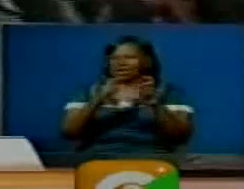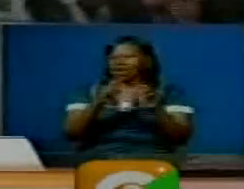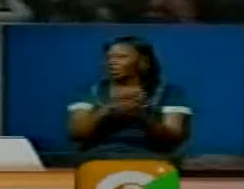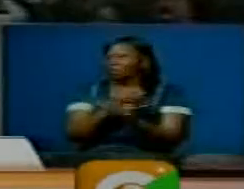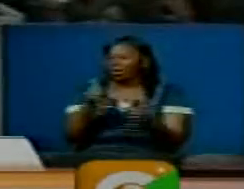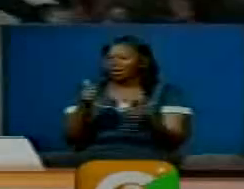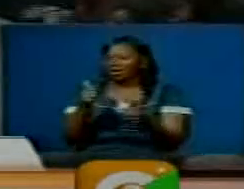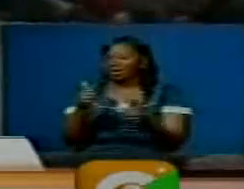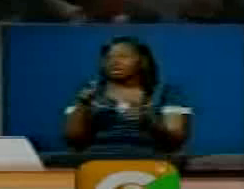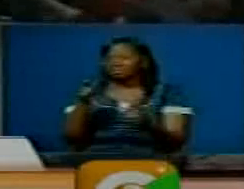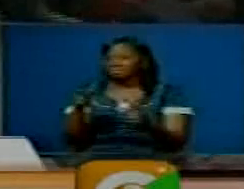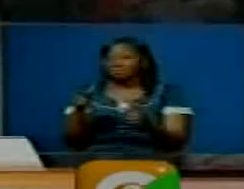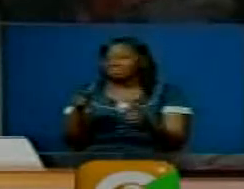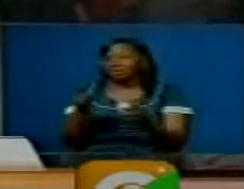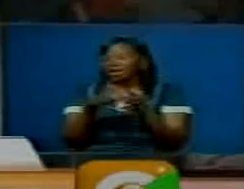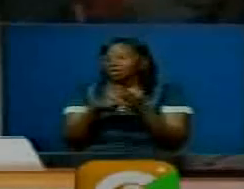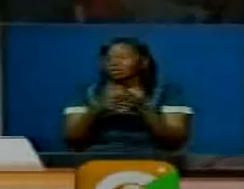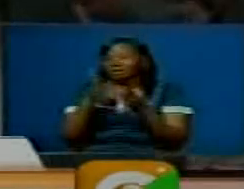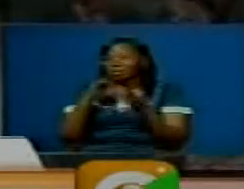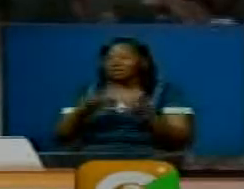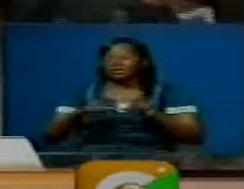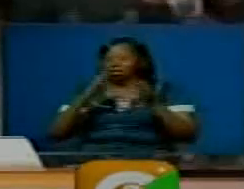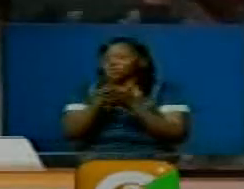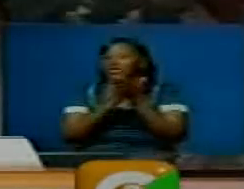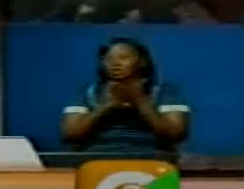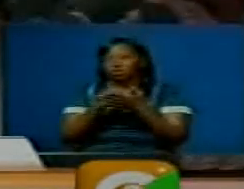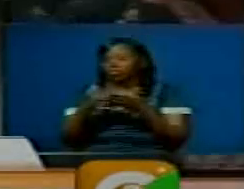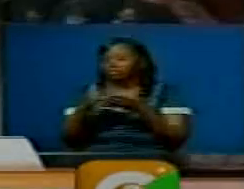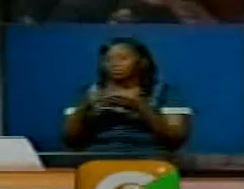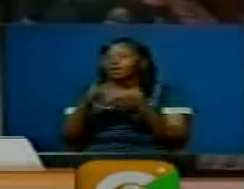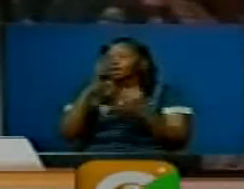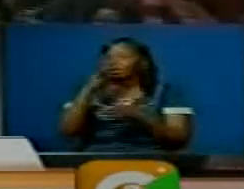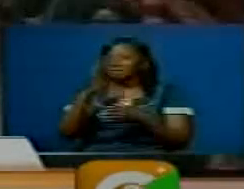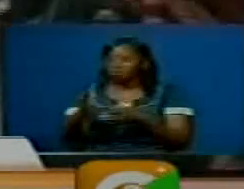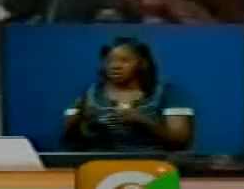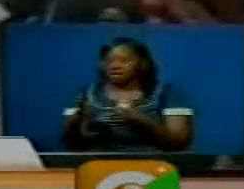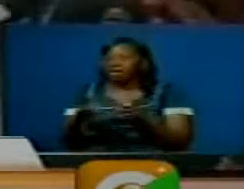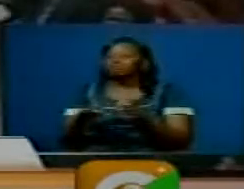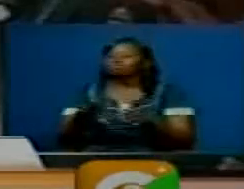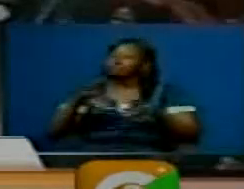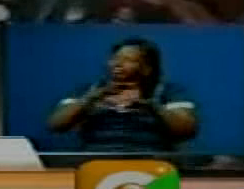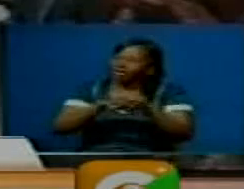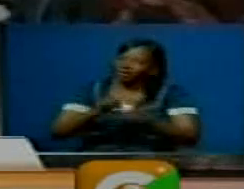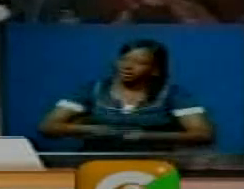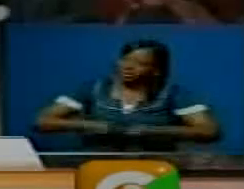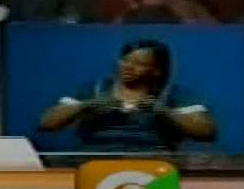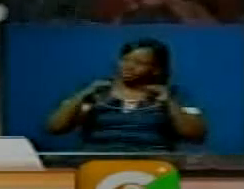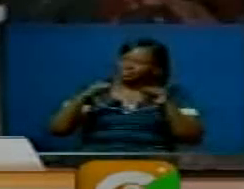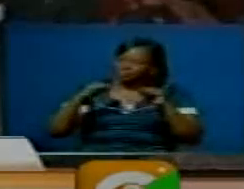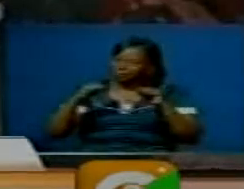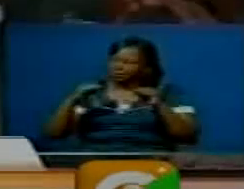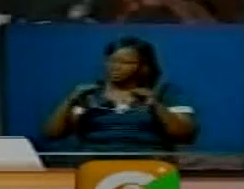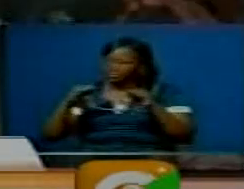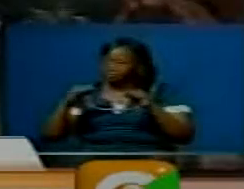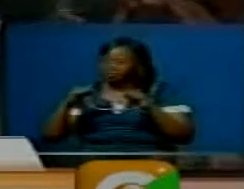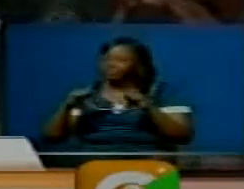away that mace. This had already, been indicated by a lot of people in the opposition that whether or not they will be trying to